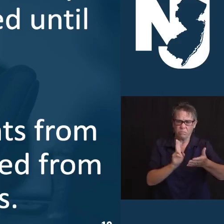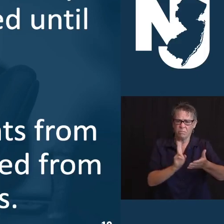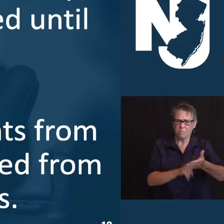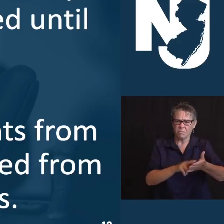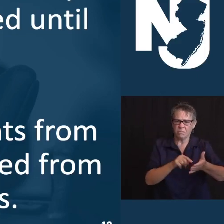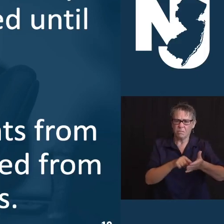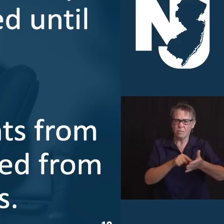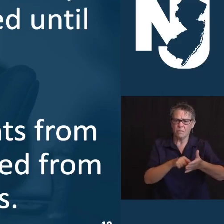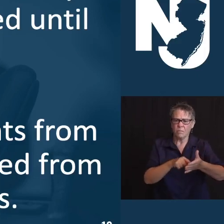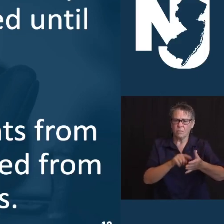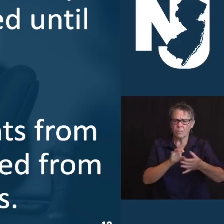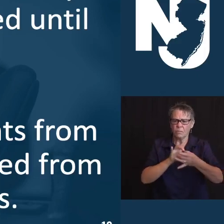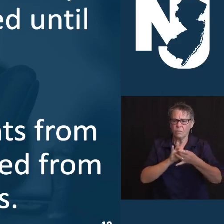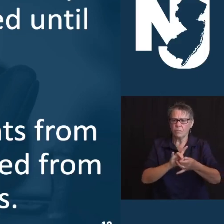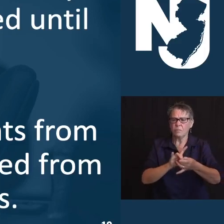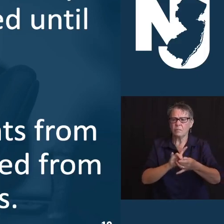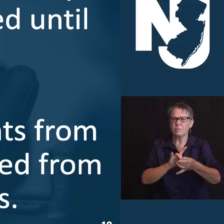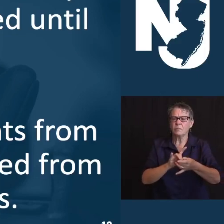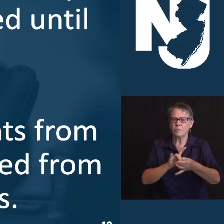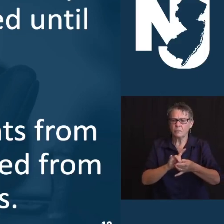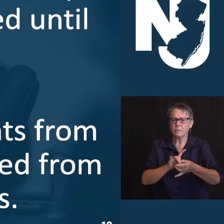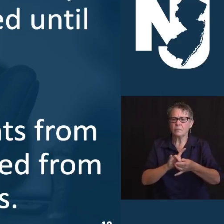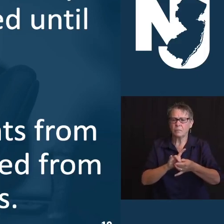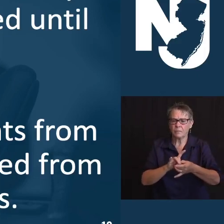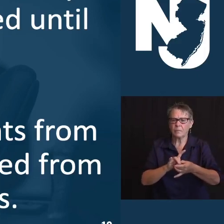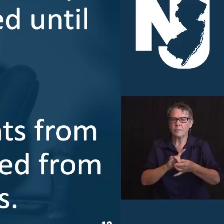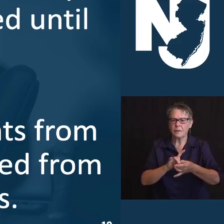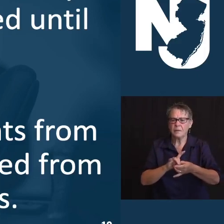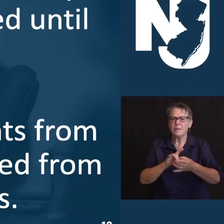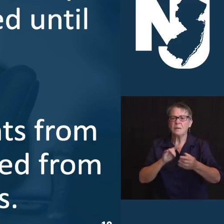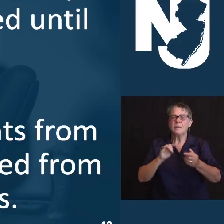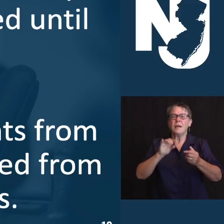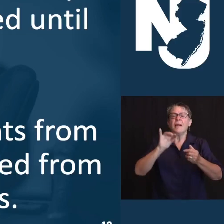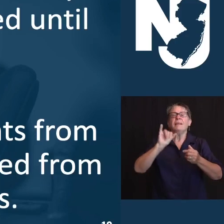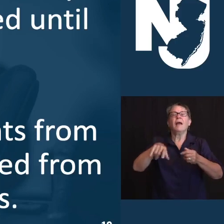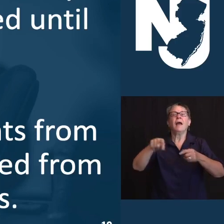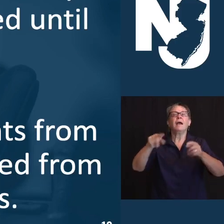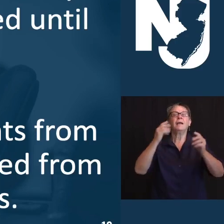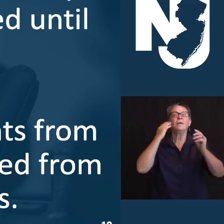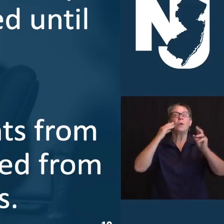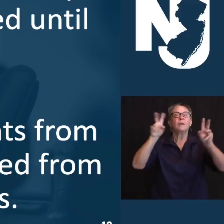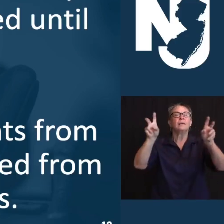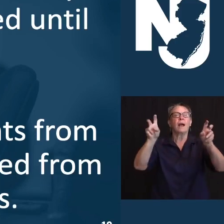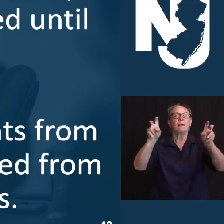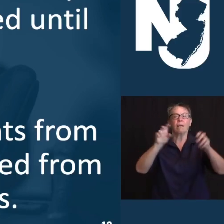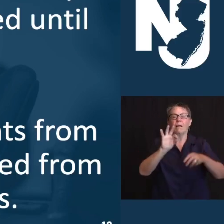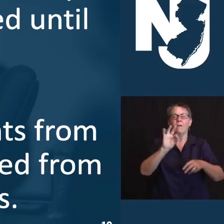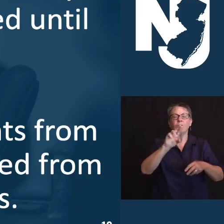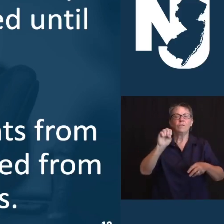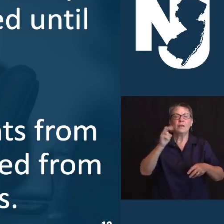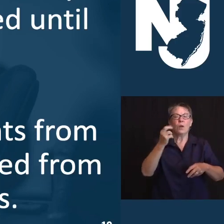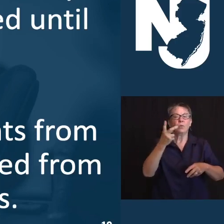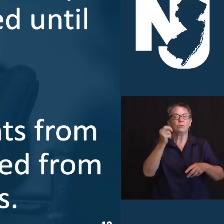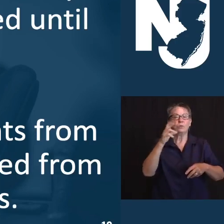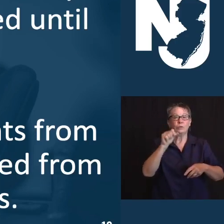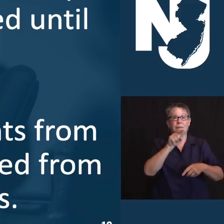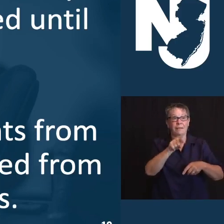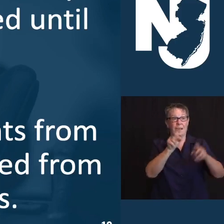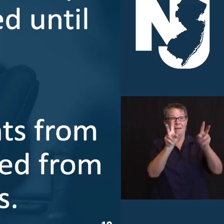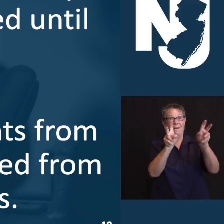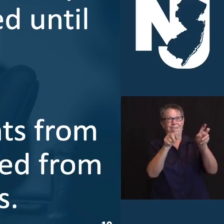title of freeholder in the state of New Jersey. Effective January 1, 2021, the title will be County